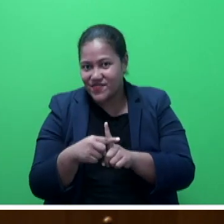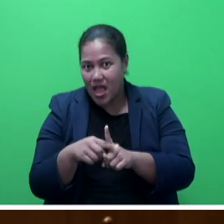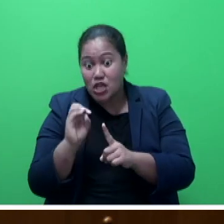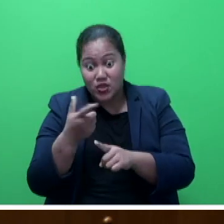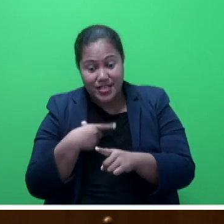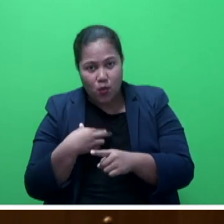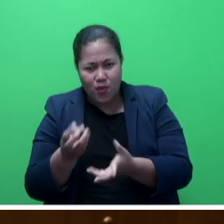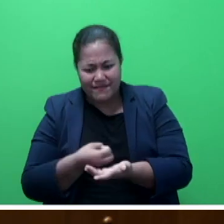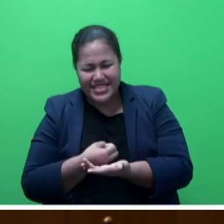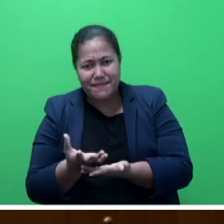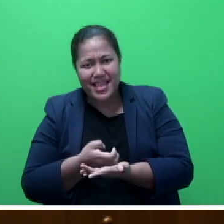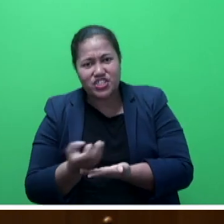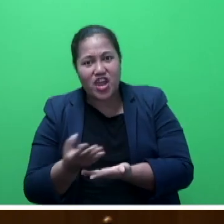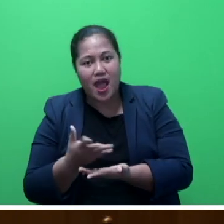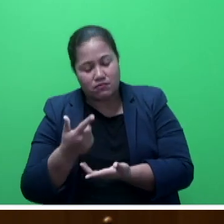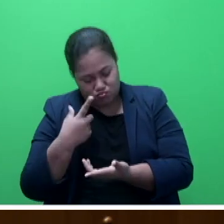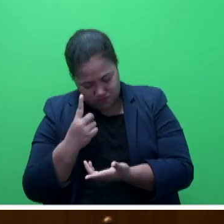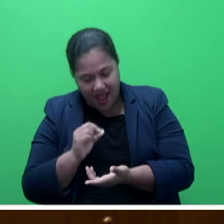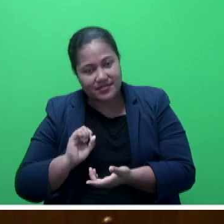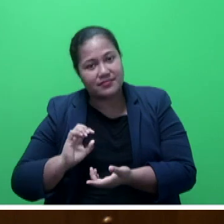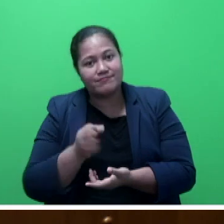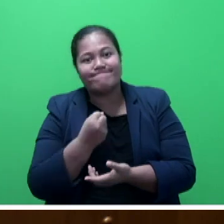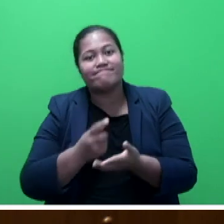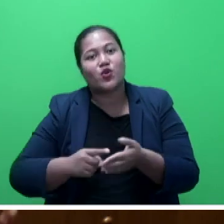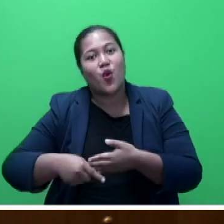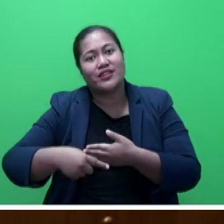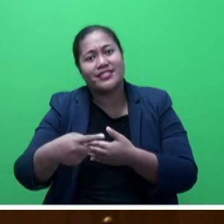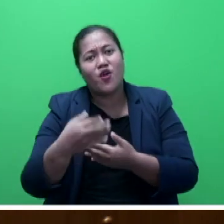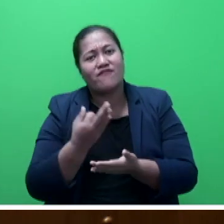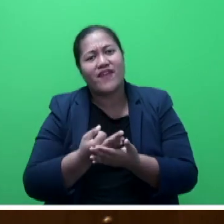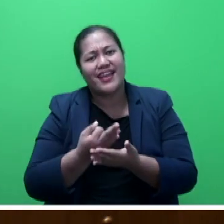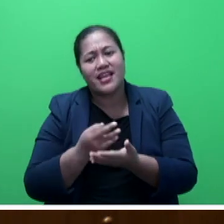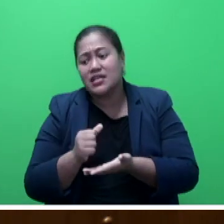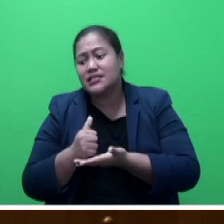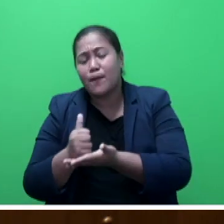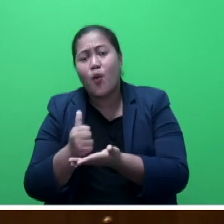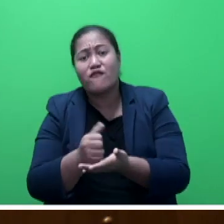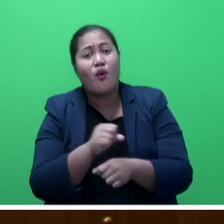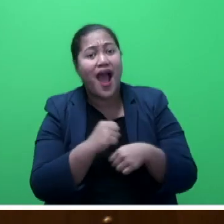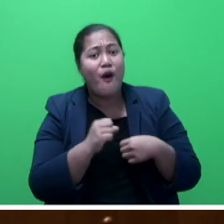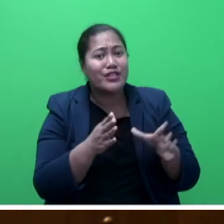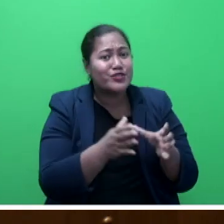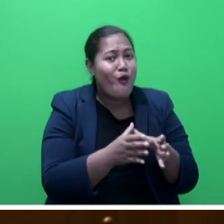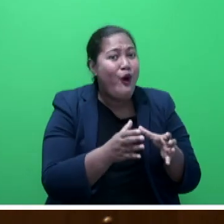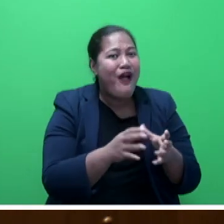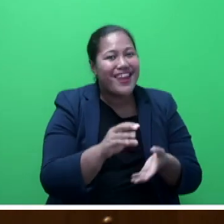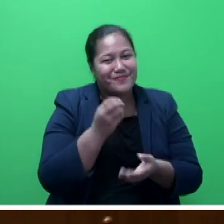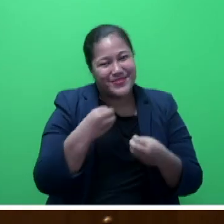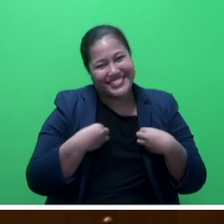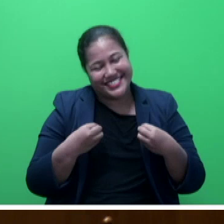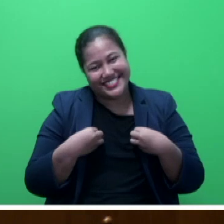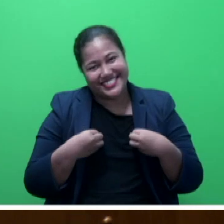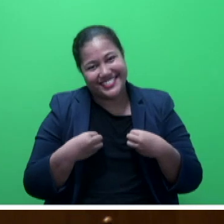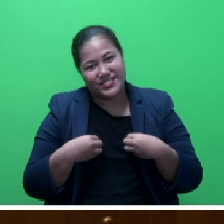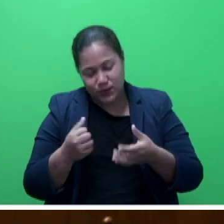expenditure, we must continue funding support for our businesses, especially our micro, small, and